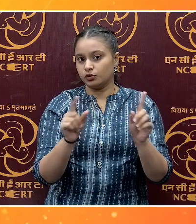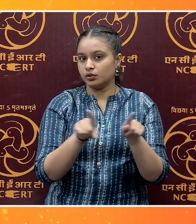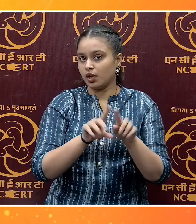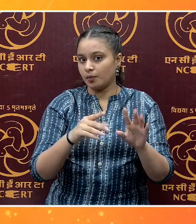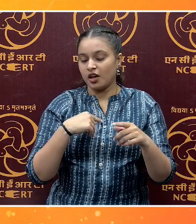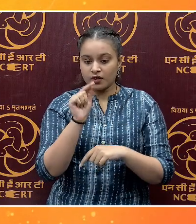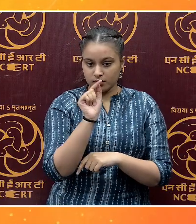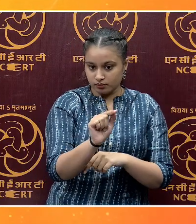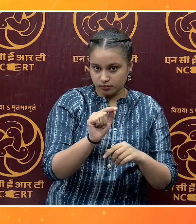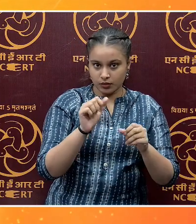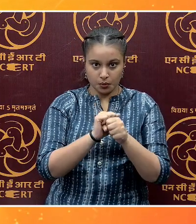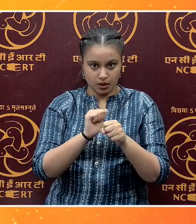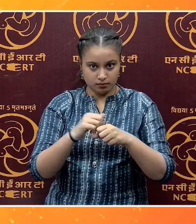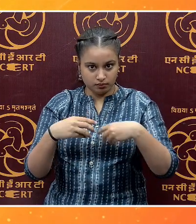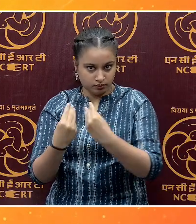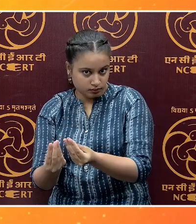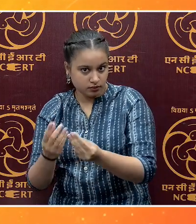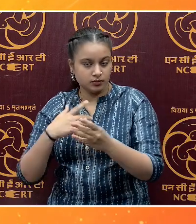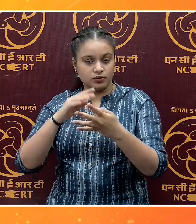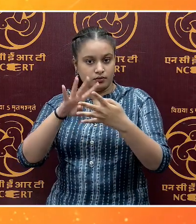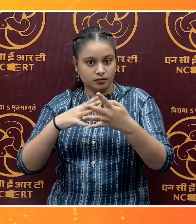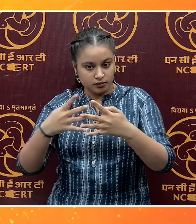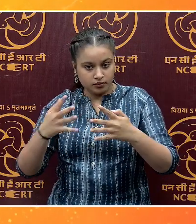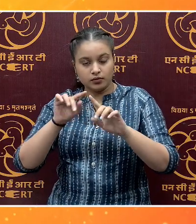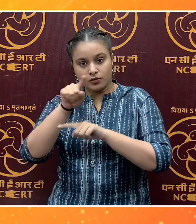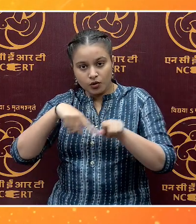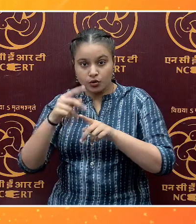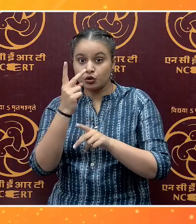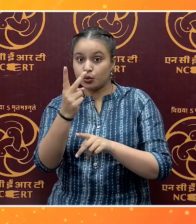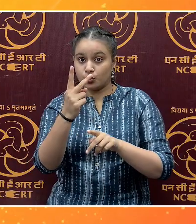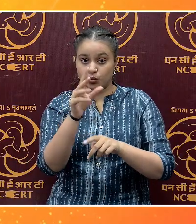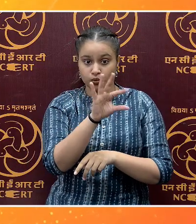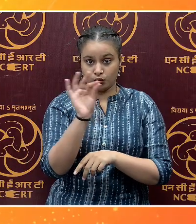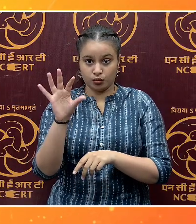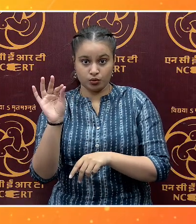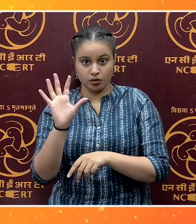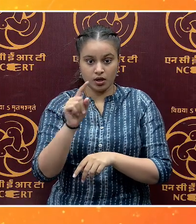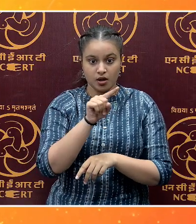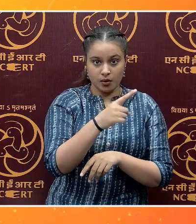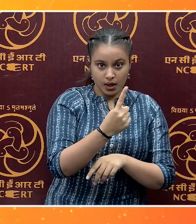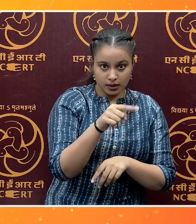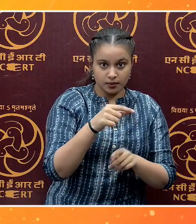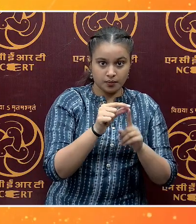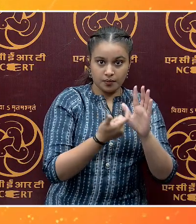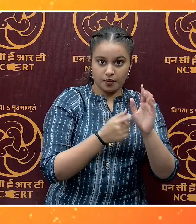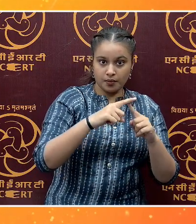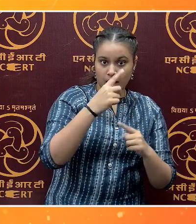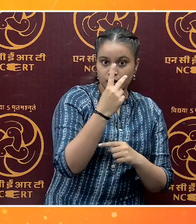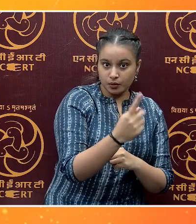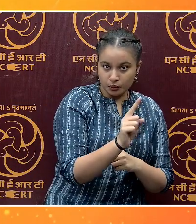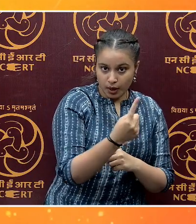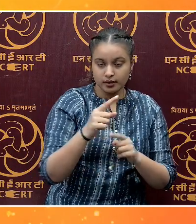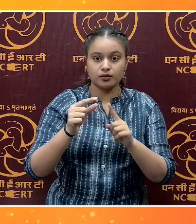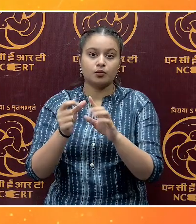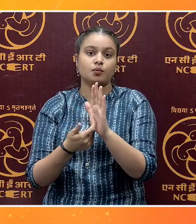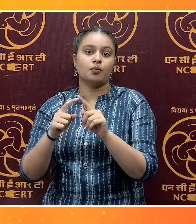on the assign screening, and assign screening, you see like here is the two option on the top. One is the assign screening part 1, second was the assign screening part